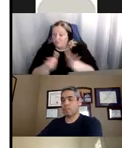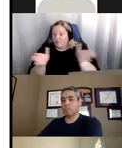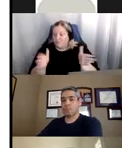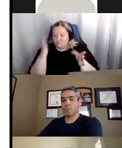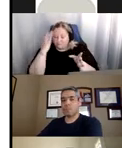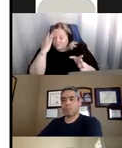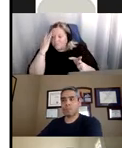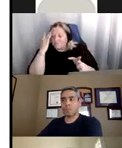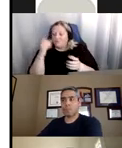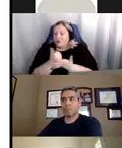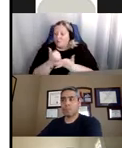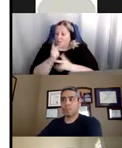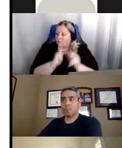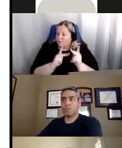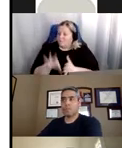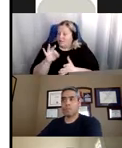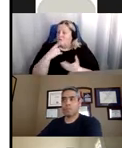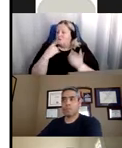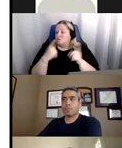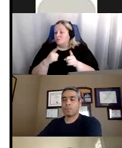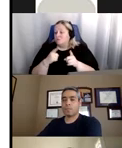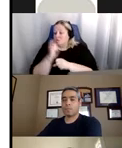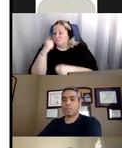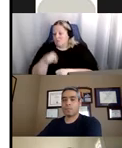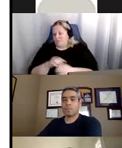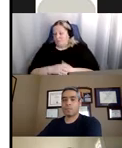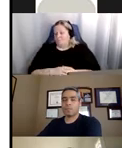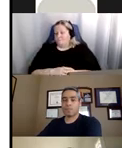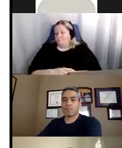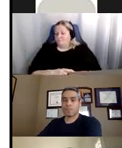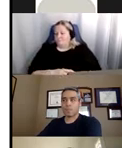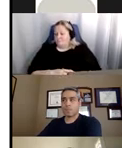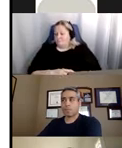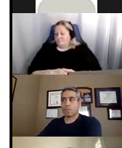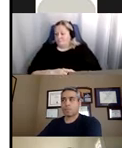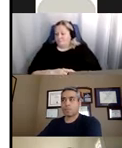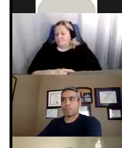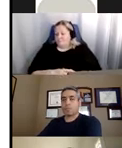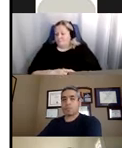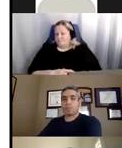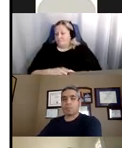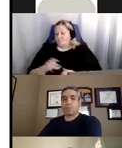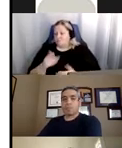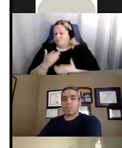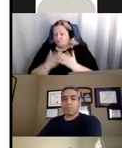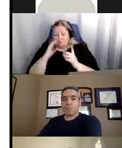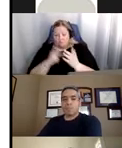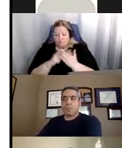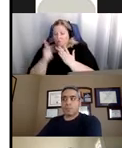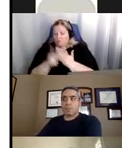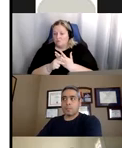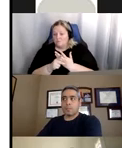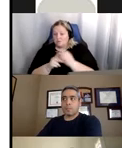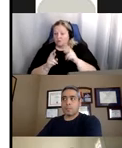awareness, and then helping people find what's going to work for them. Another main part of our program is the recycle and